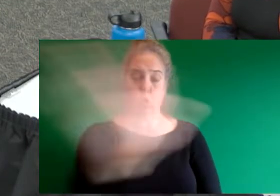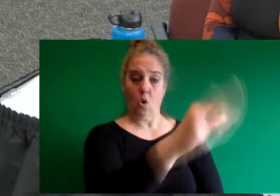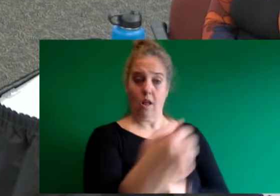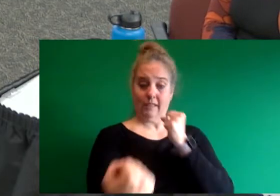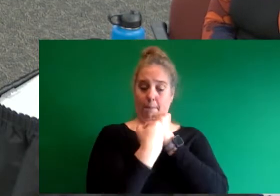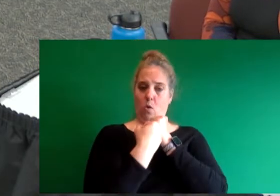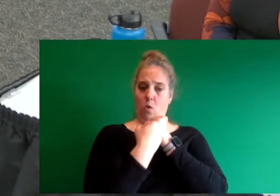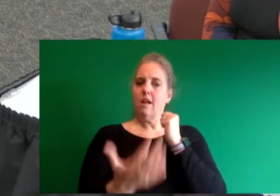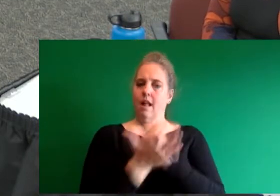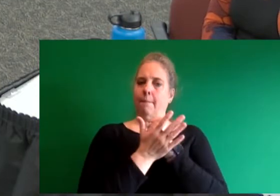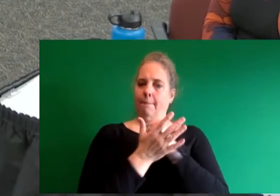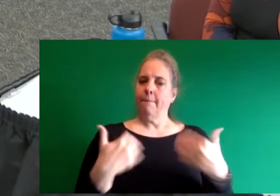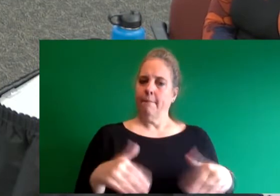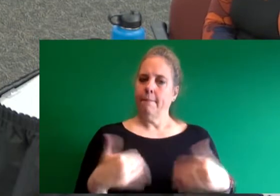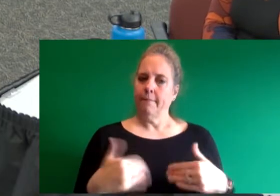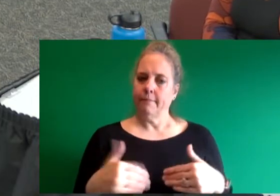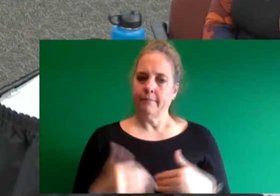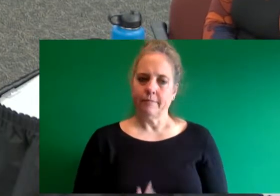your friendship.